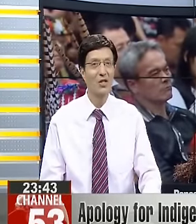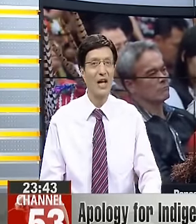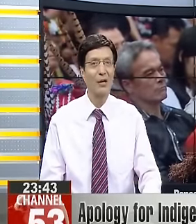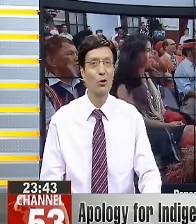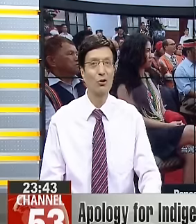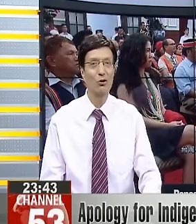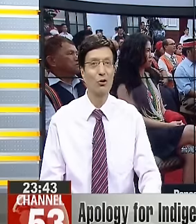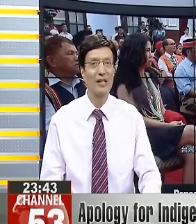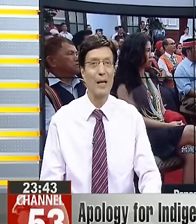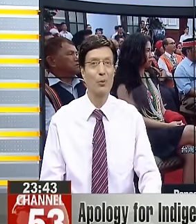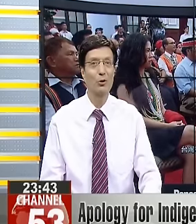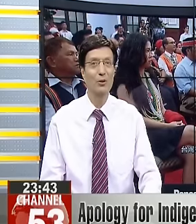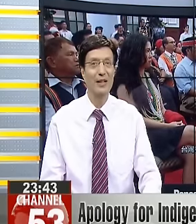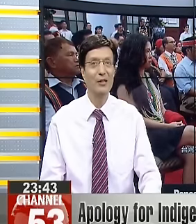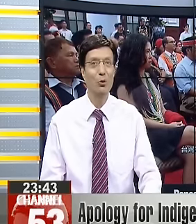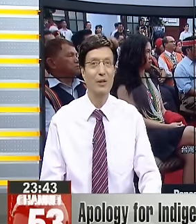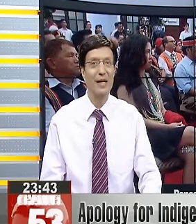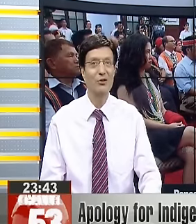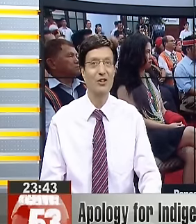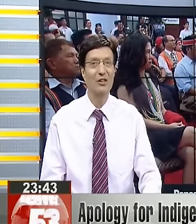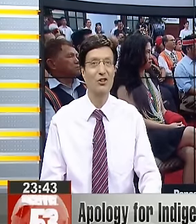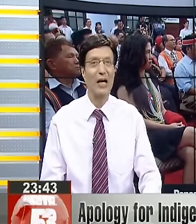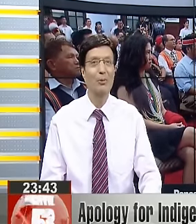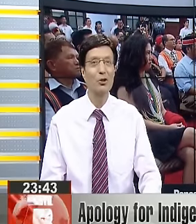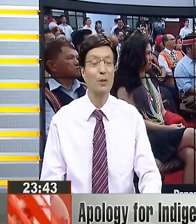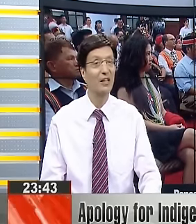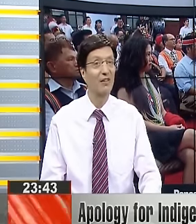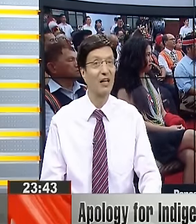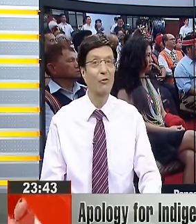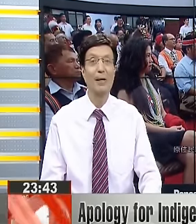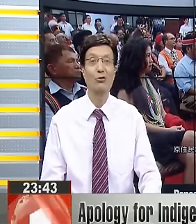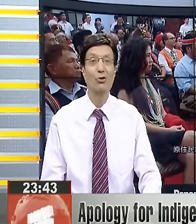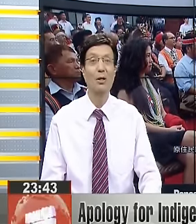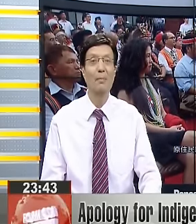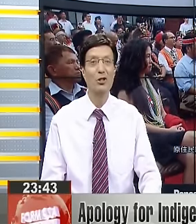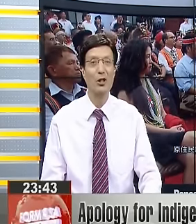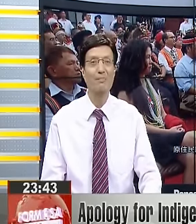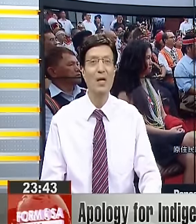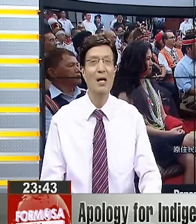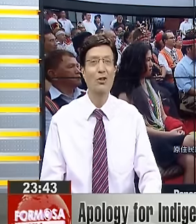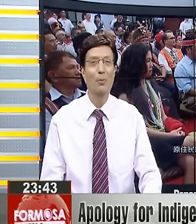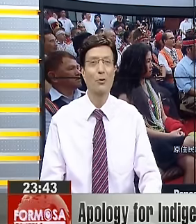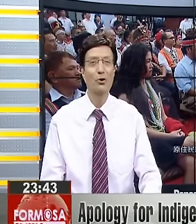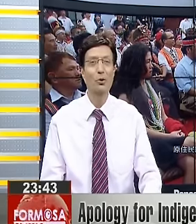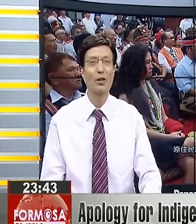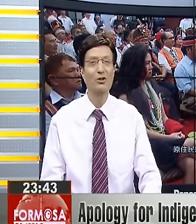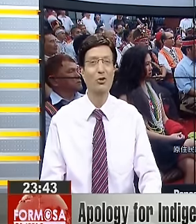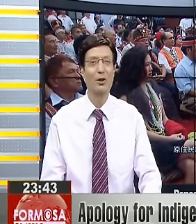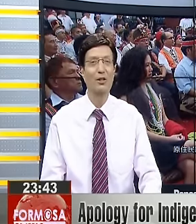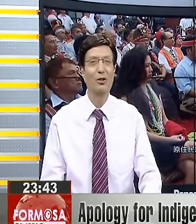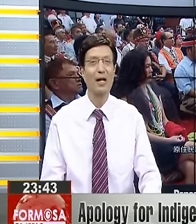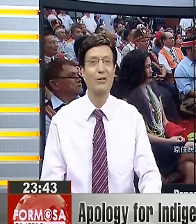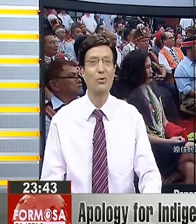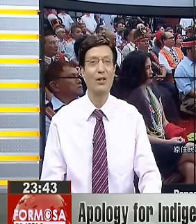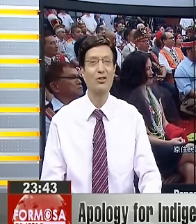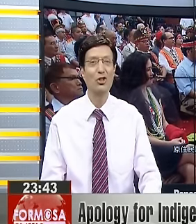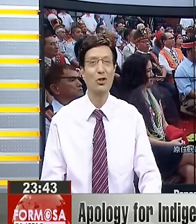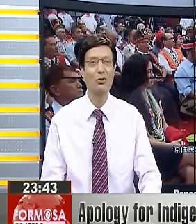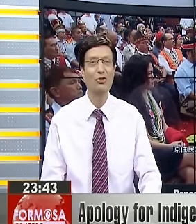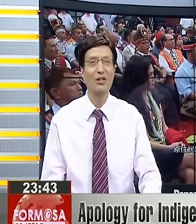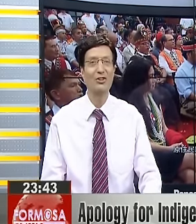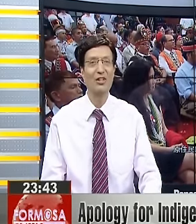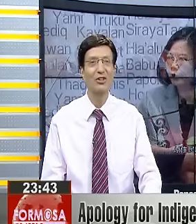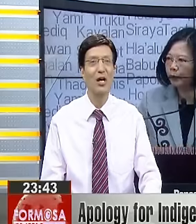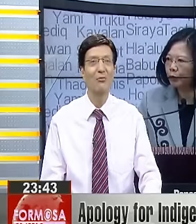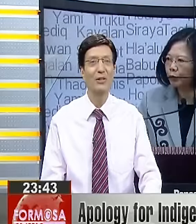years. Tsai also took the opportunity to announce the establishment of a governmental commission to pursue historical and